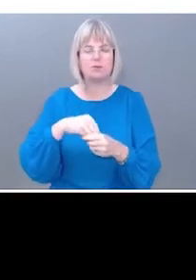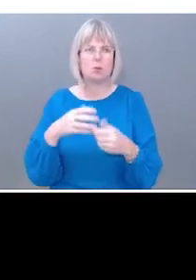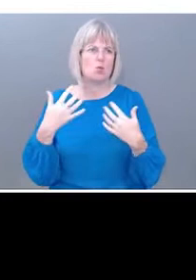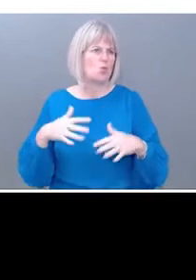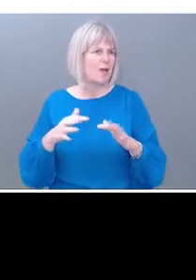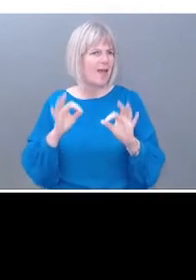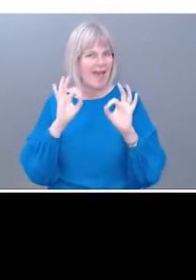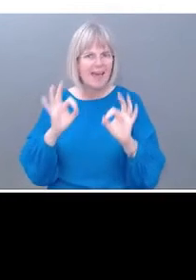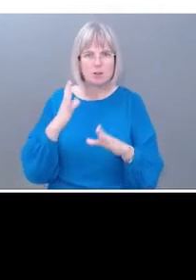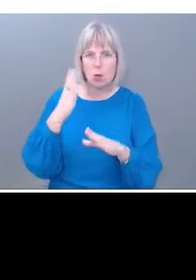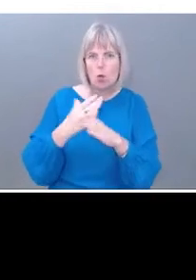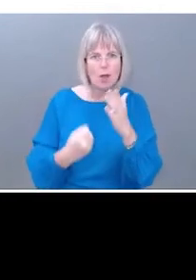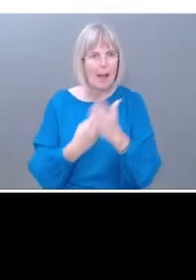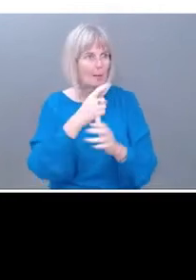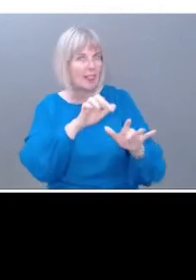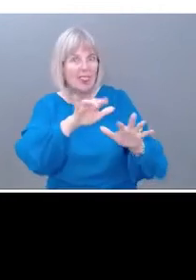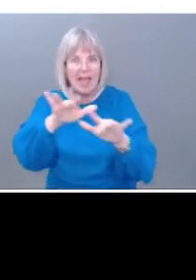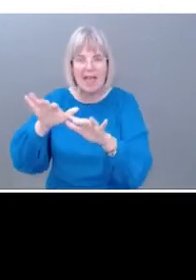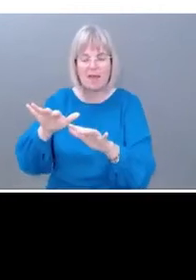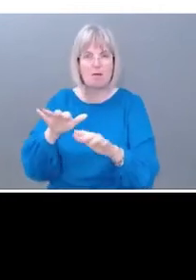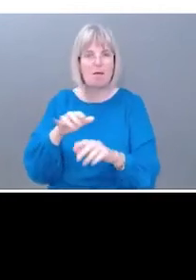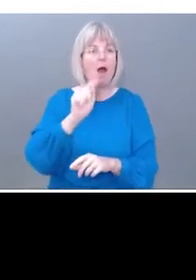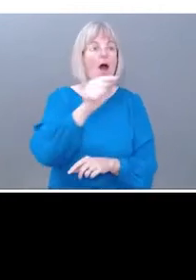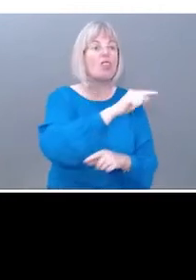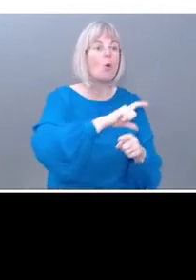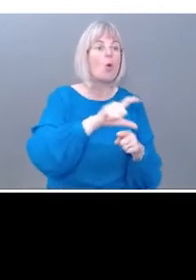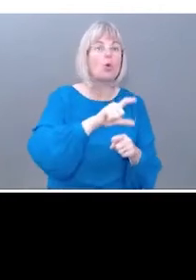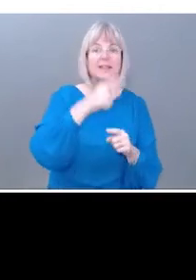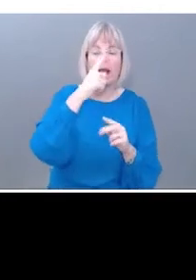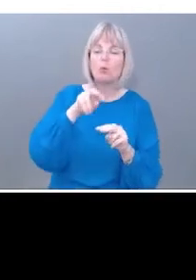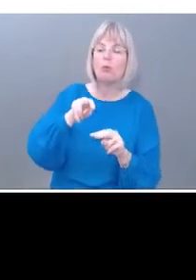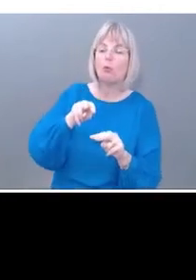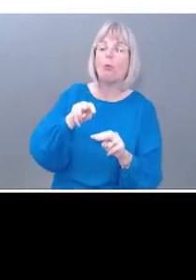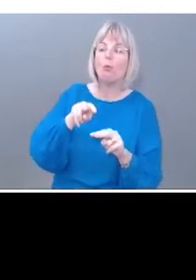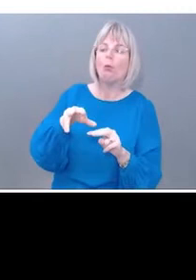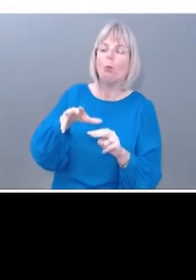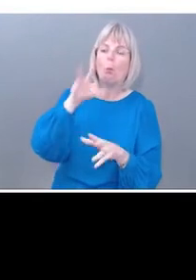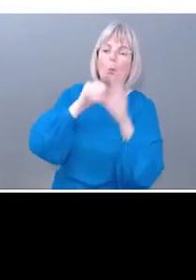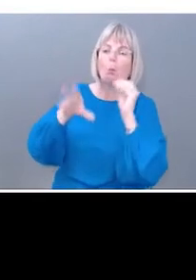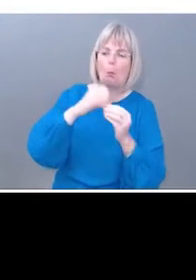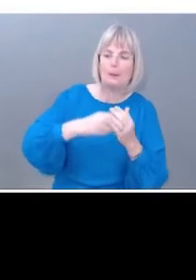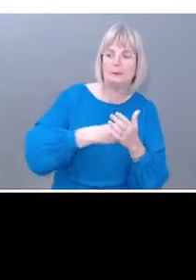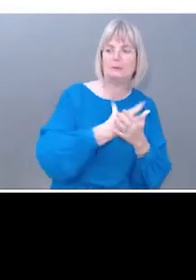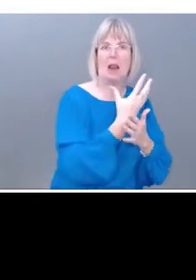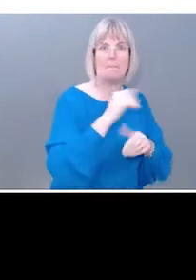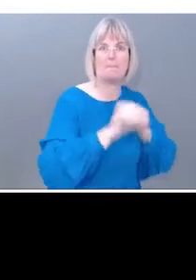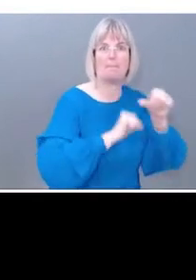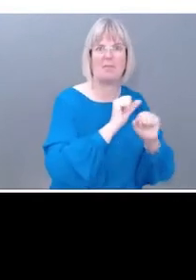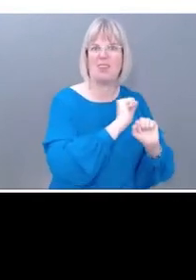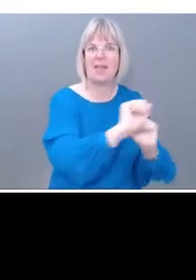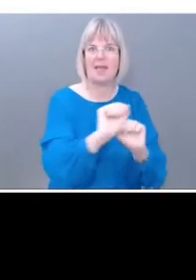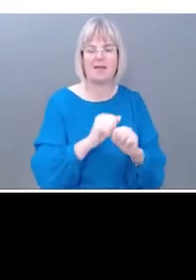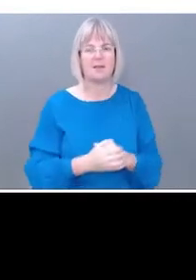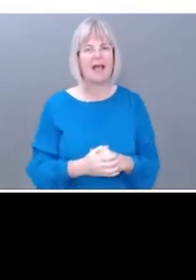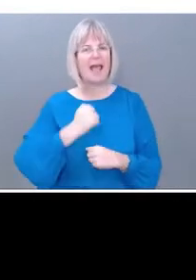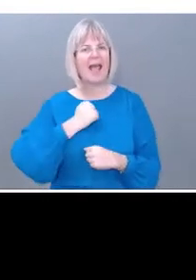that other courses can learn from and develop from. And also a local trust in our region, Sussex Partnership, who are going to